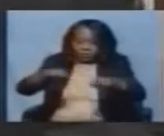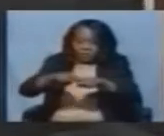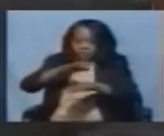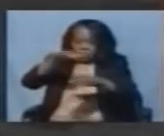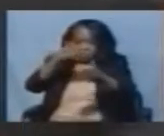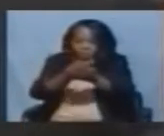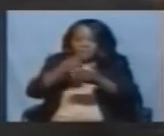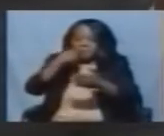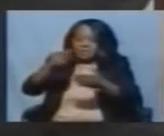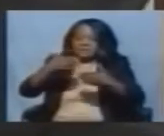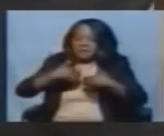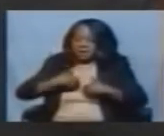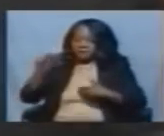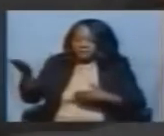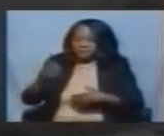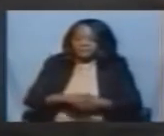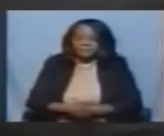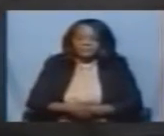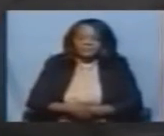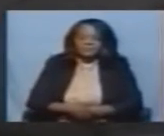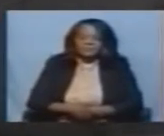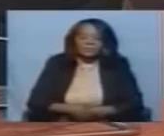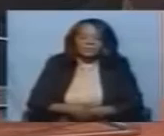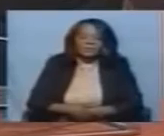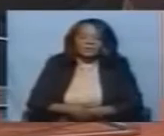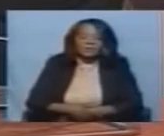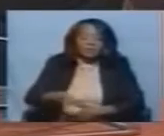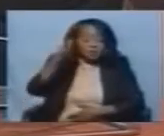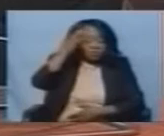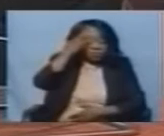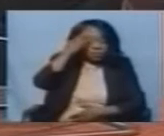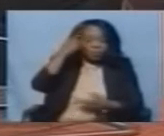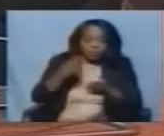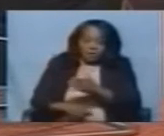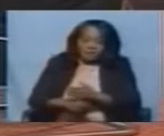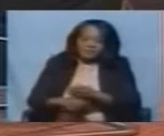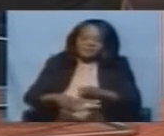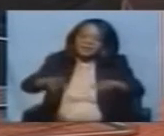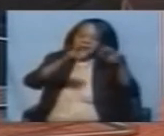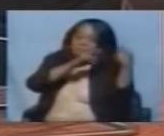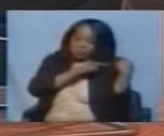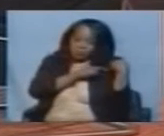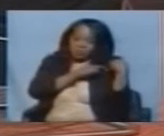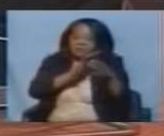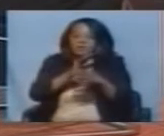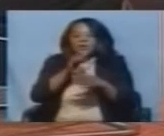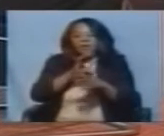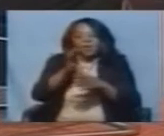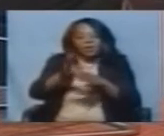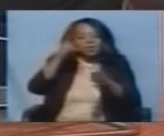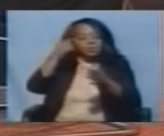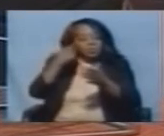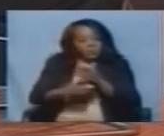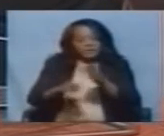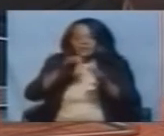this document here as their Bible, you know, and know what they cannot do and what they cannot do. Most of the people that could be convicted in this, some